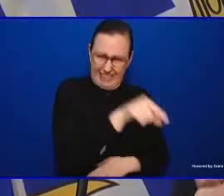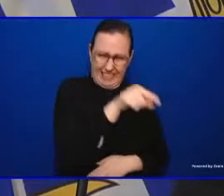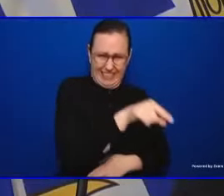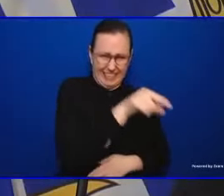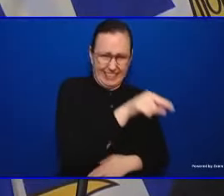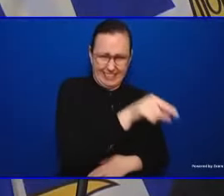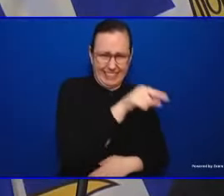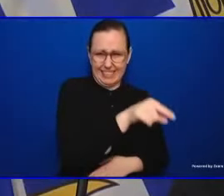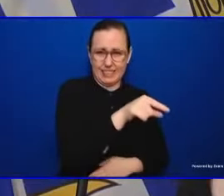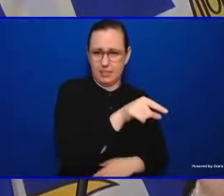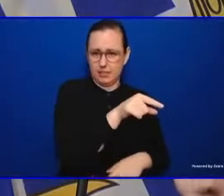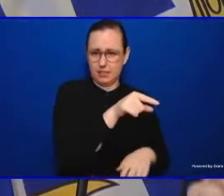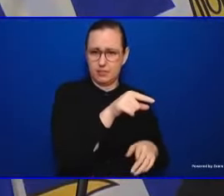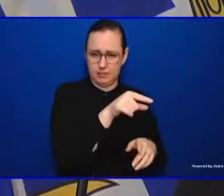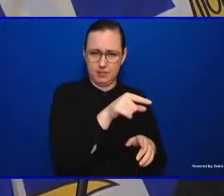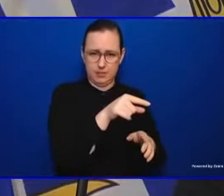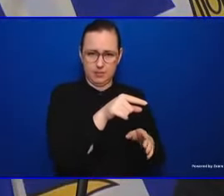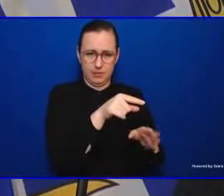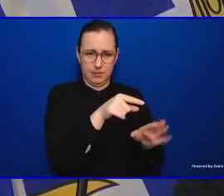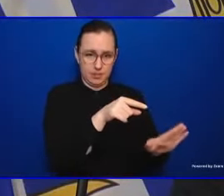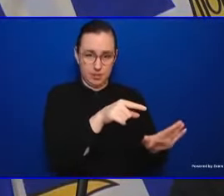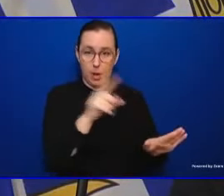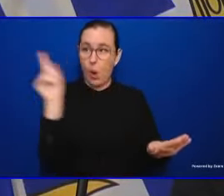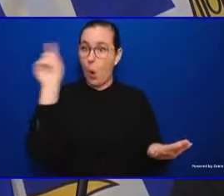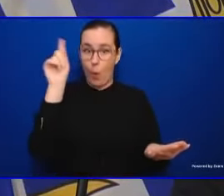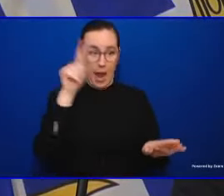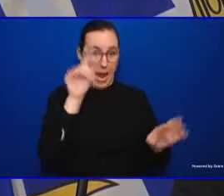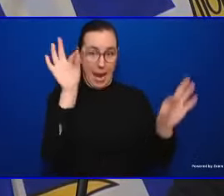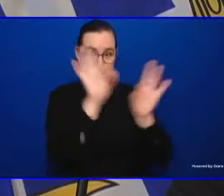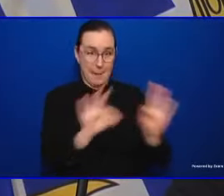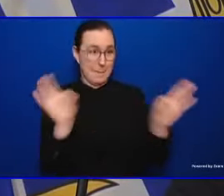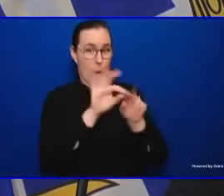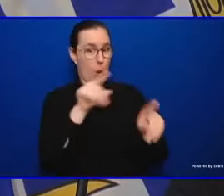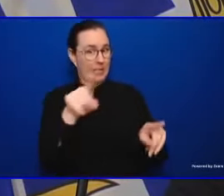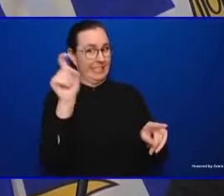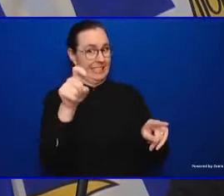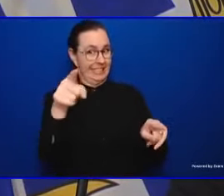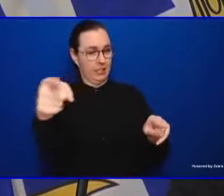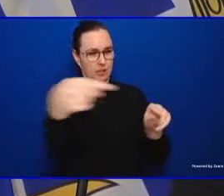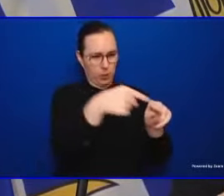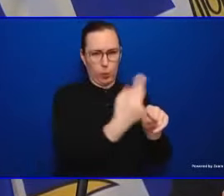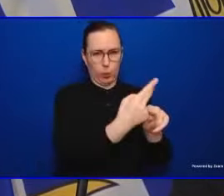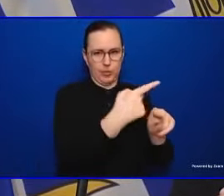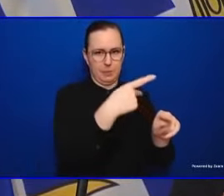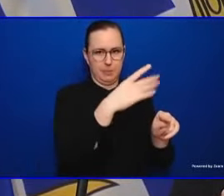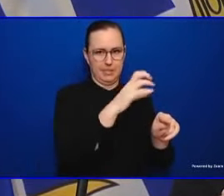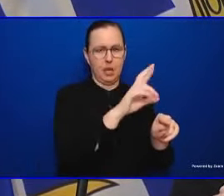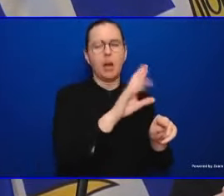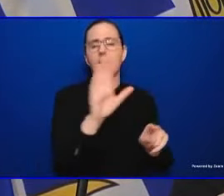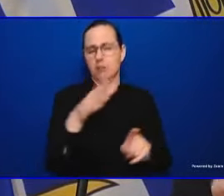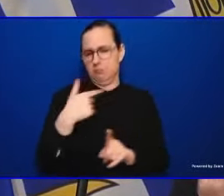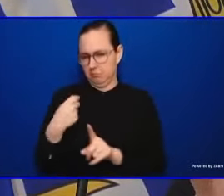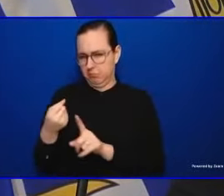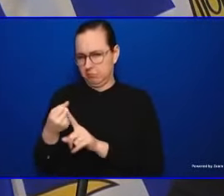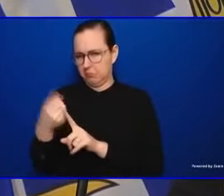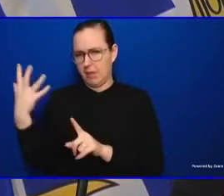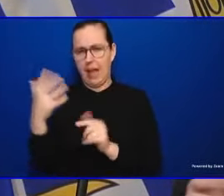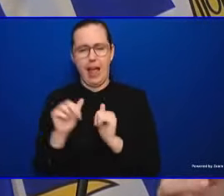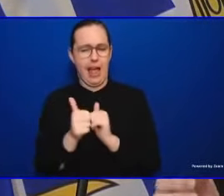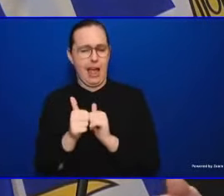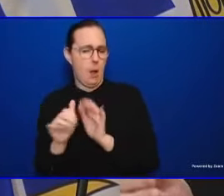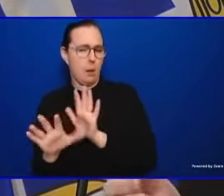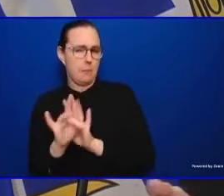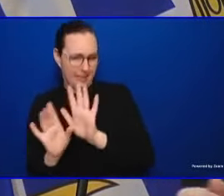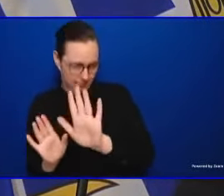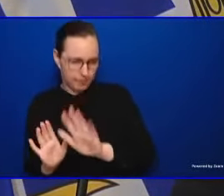in terms of their clinical management. And I'll talk a little bit more about that in a minute. But because we've had the rapid antigen tests of the various